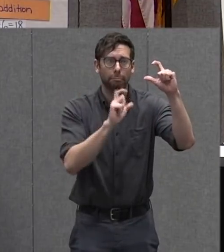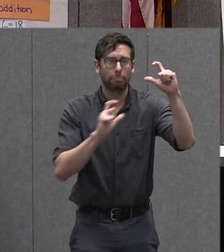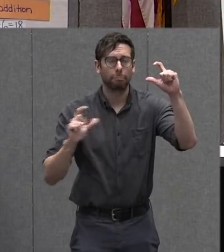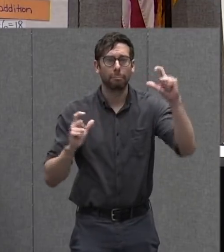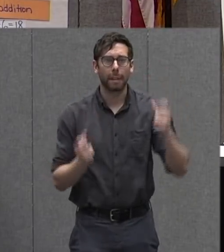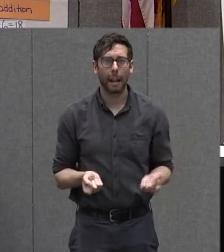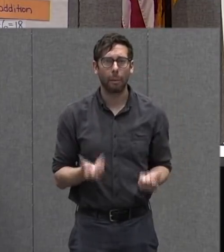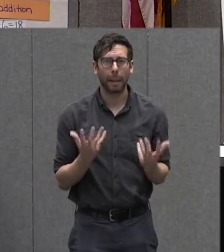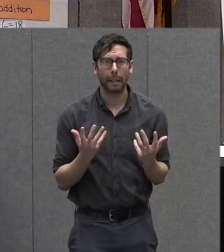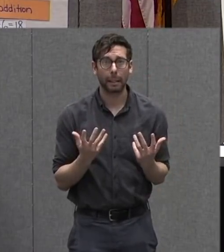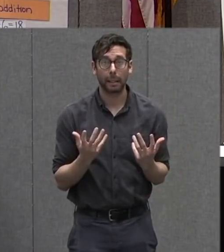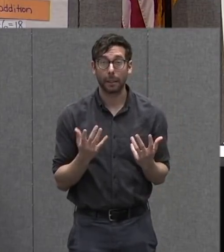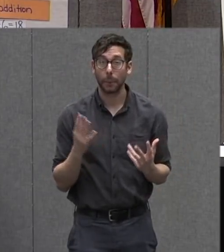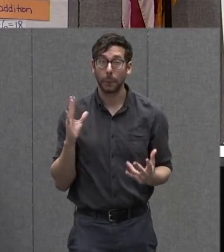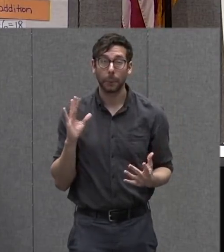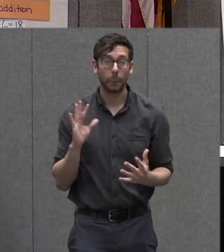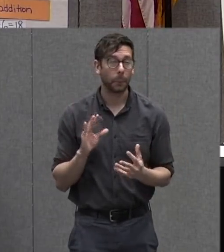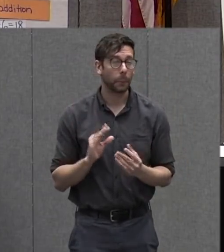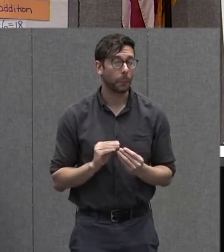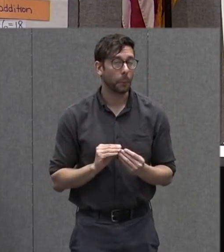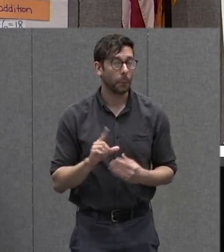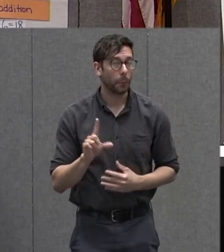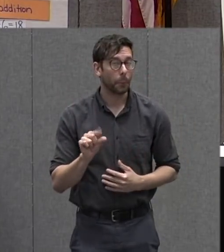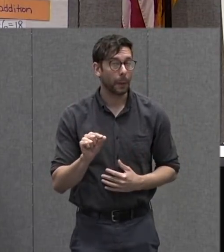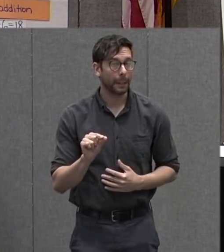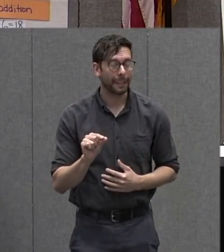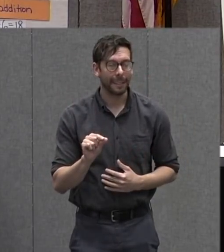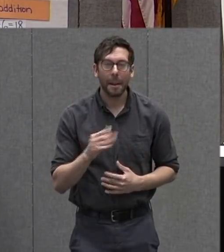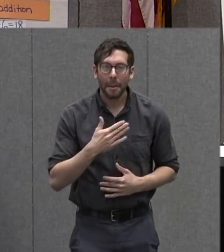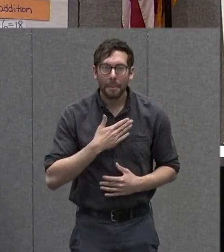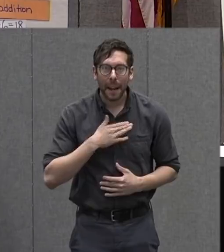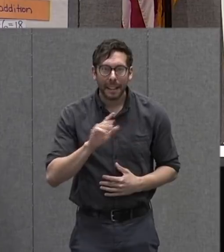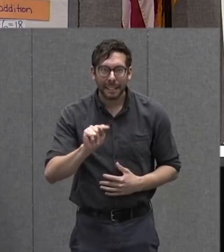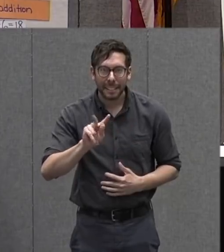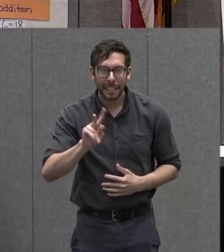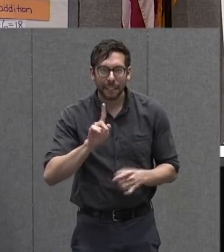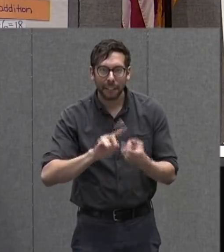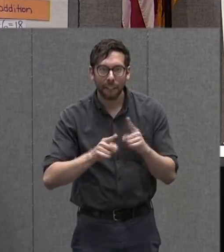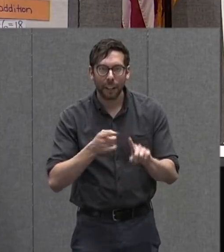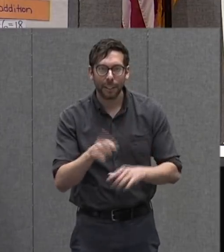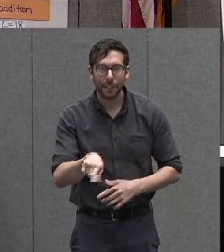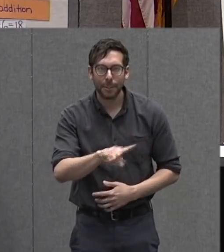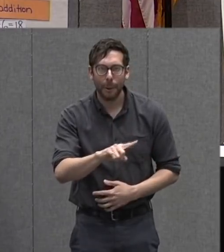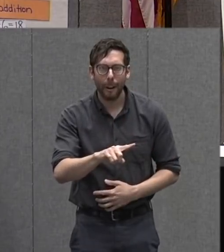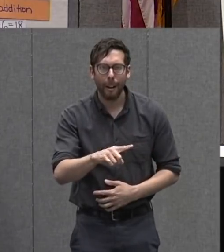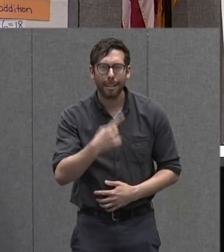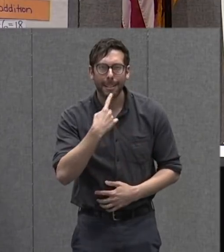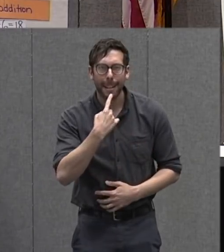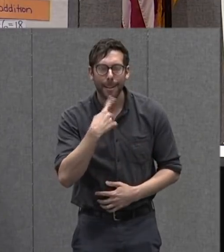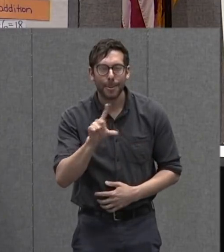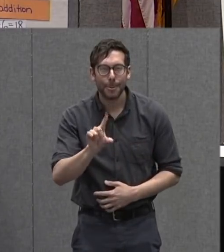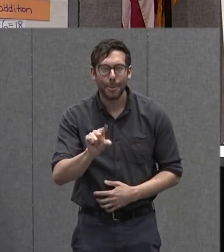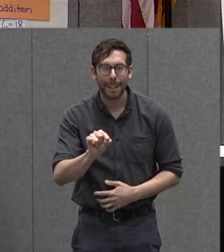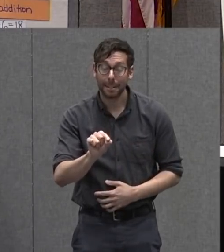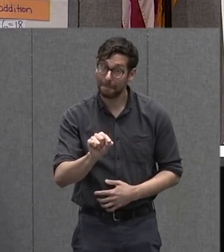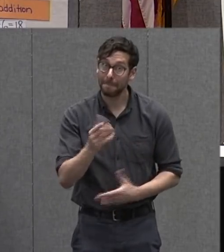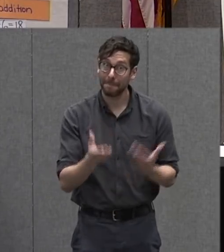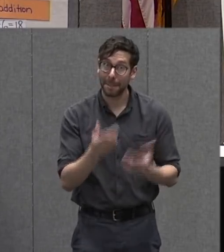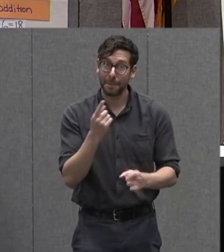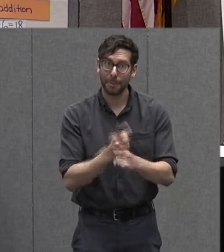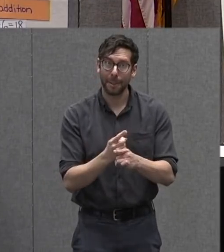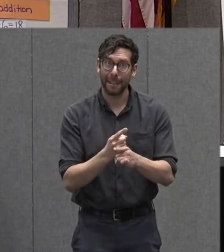Oh, you think 20? I hear some of my TV friends saying 20. I think you could be right. How could we know there's 20?